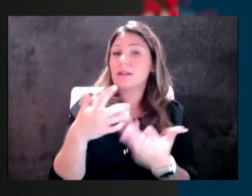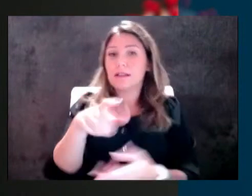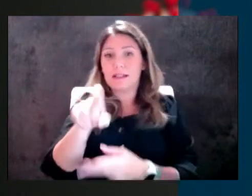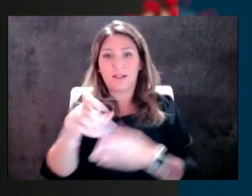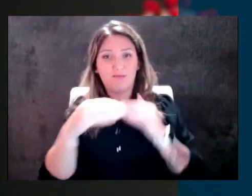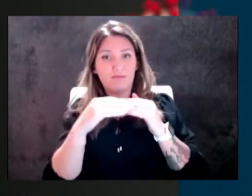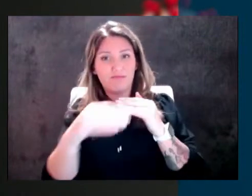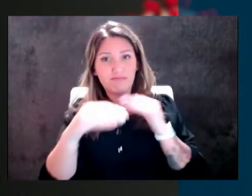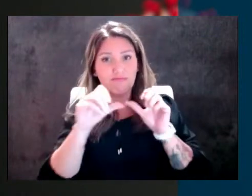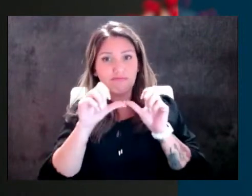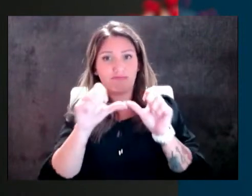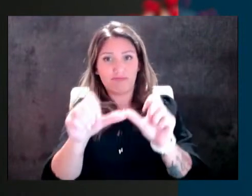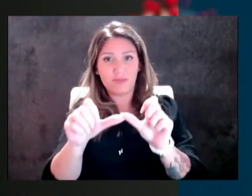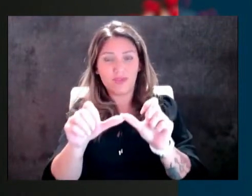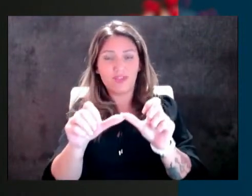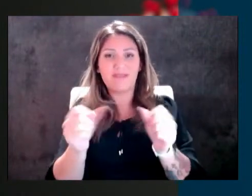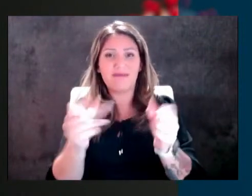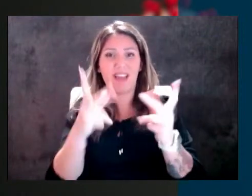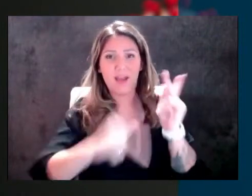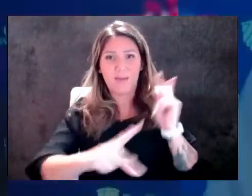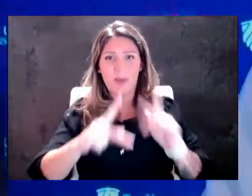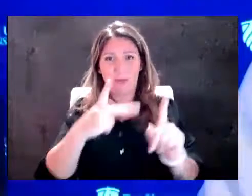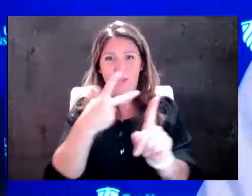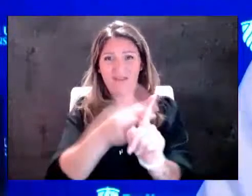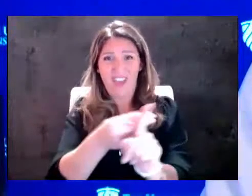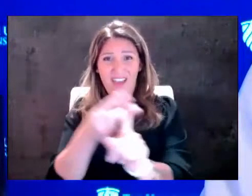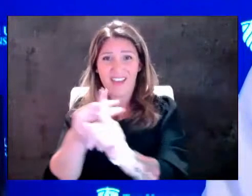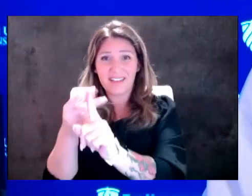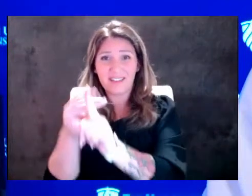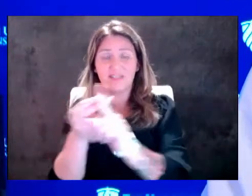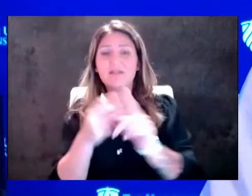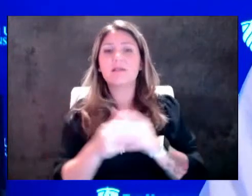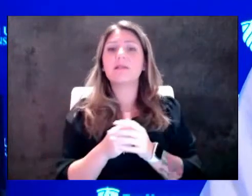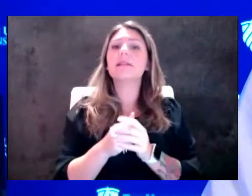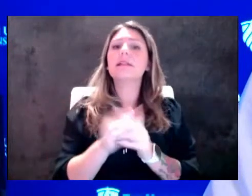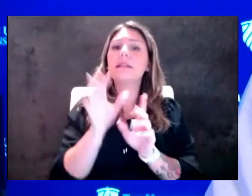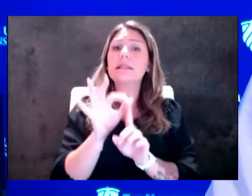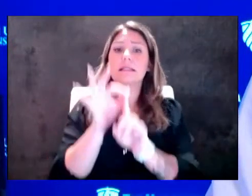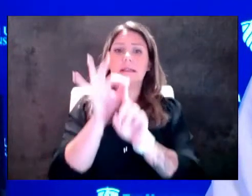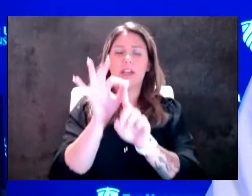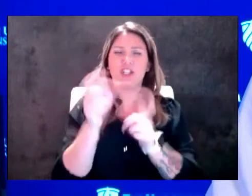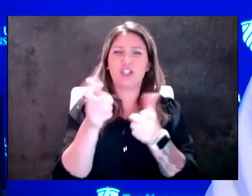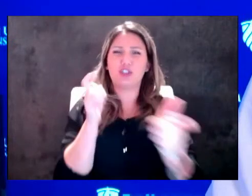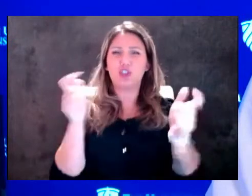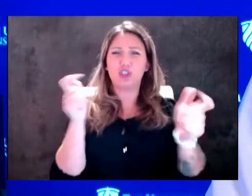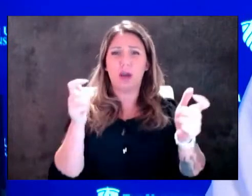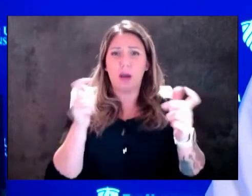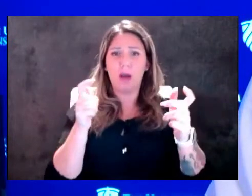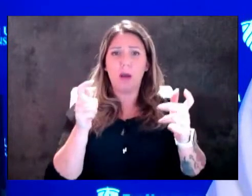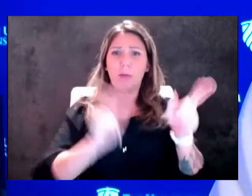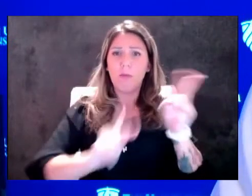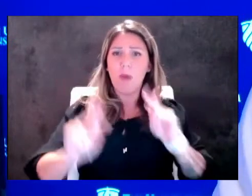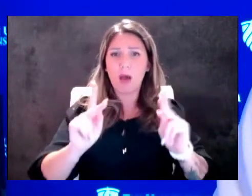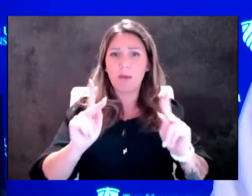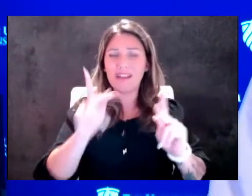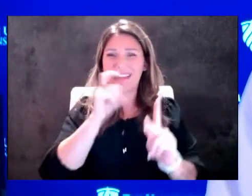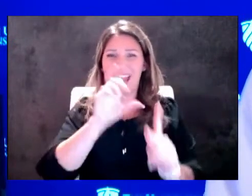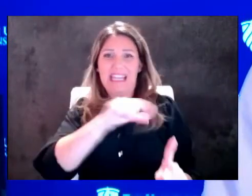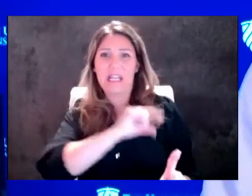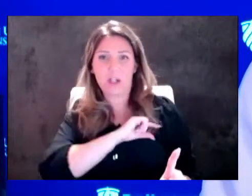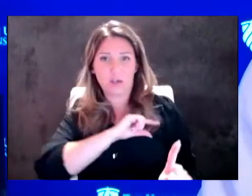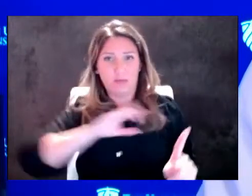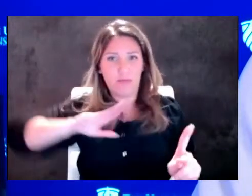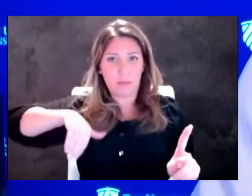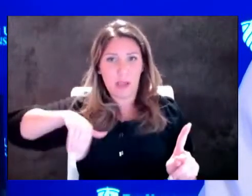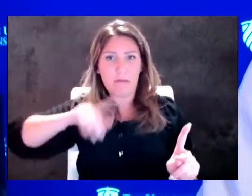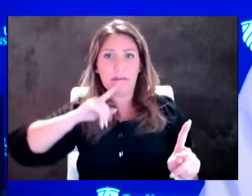continue to get a lot of people vaccinated, and especially that large population that are not yet eligible, and that is